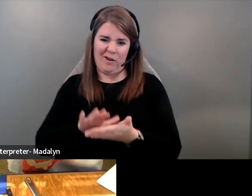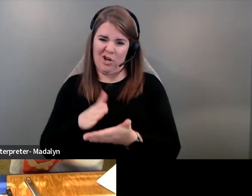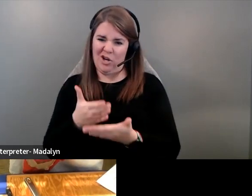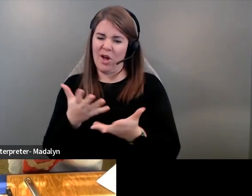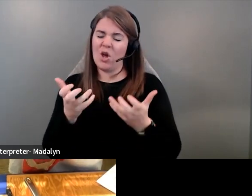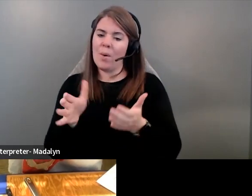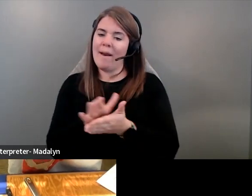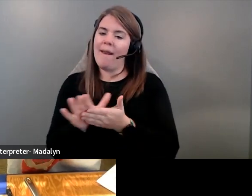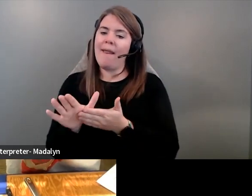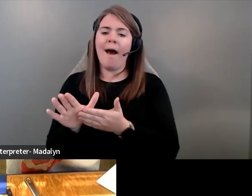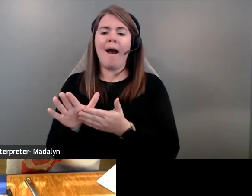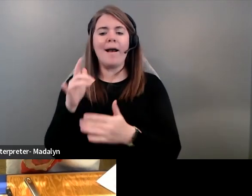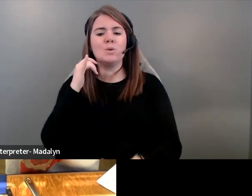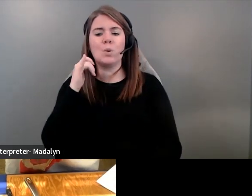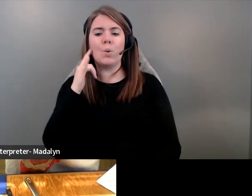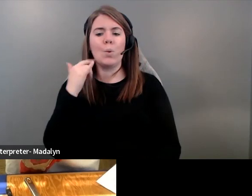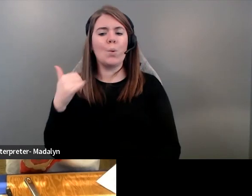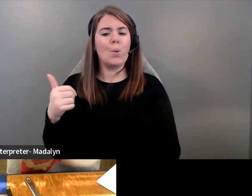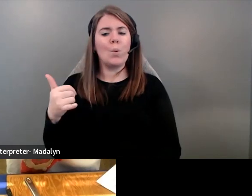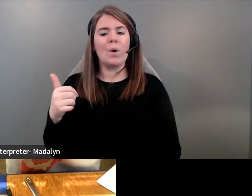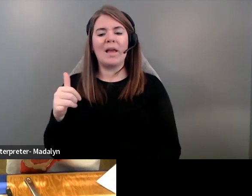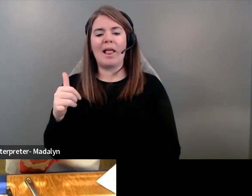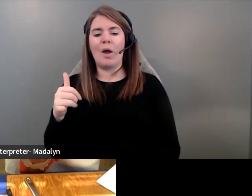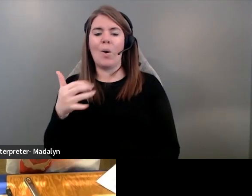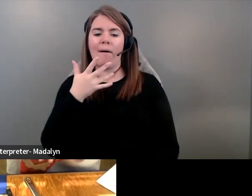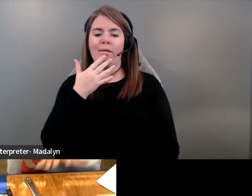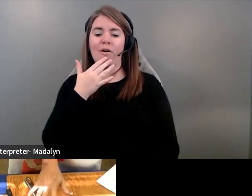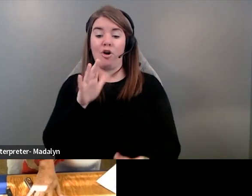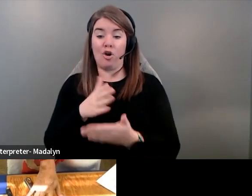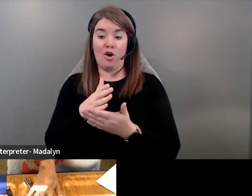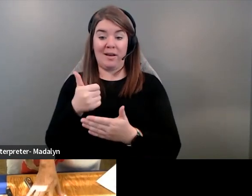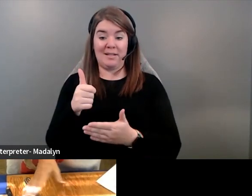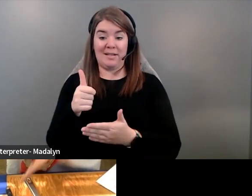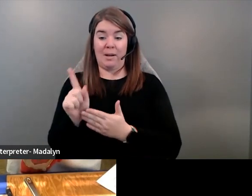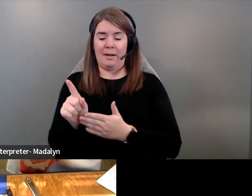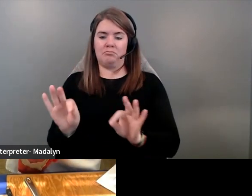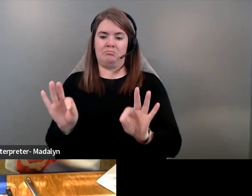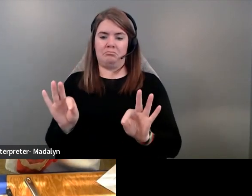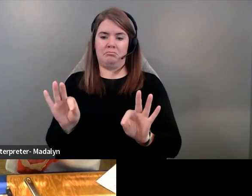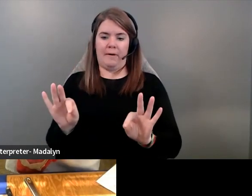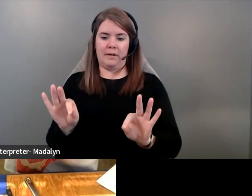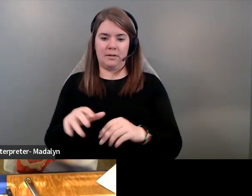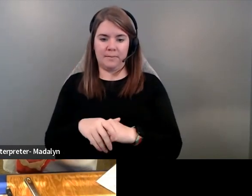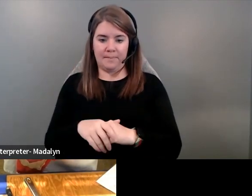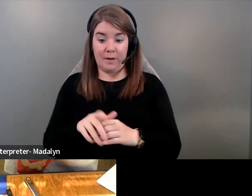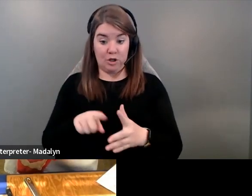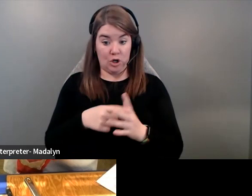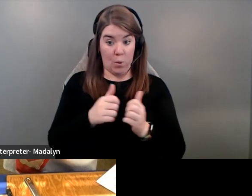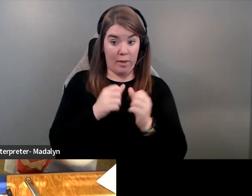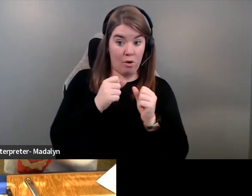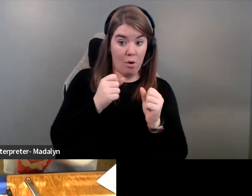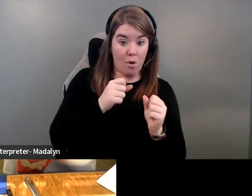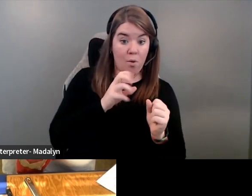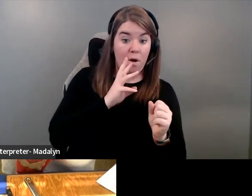nice golden yellow, and cooking it for 10 minutes is going to get you that result. I start with cold water, you end with cold water.